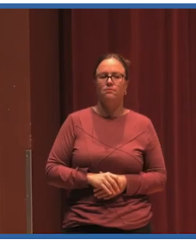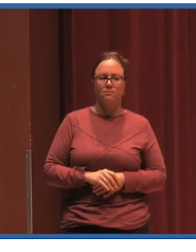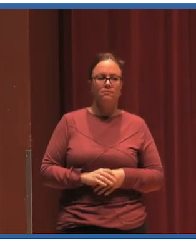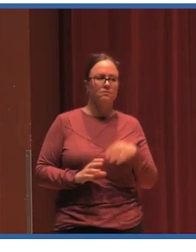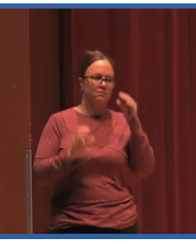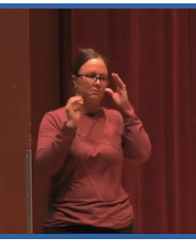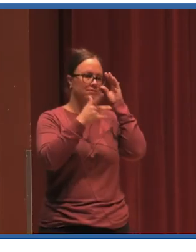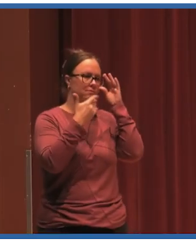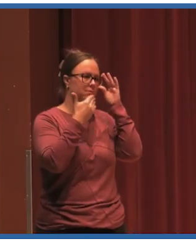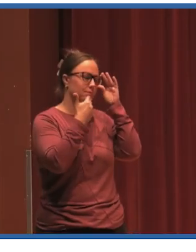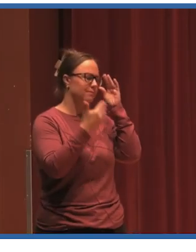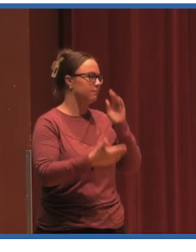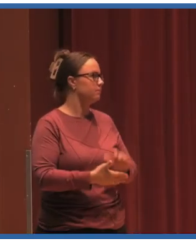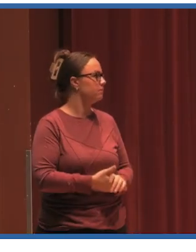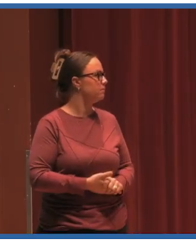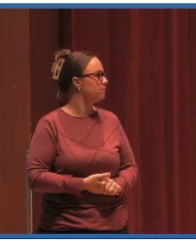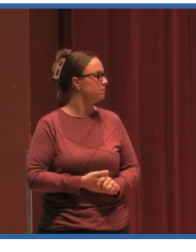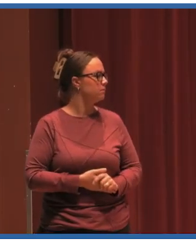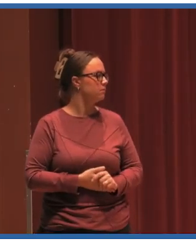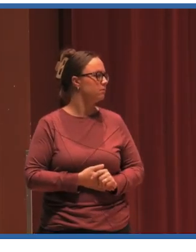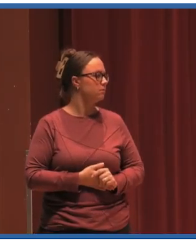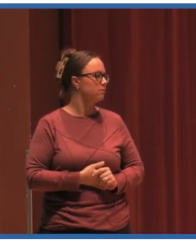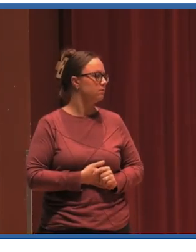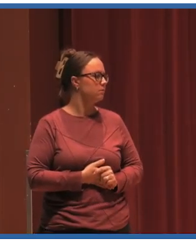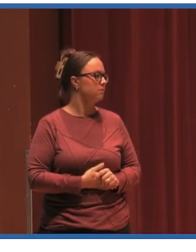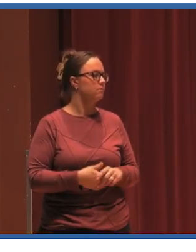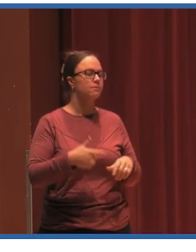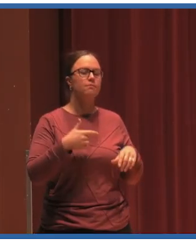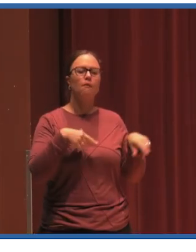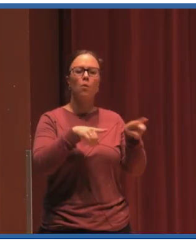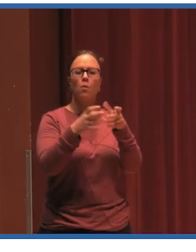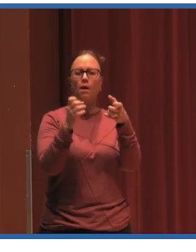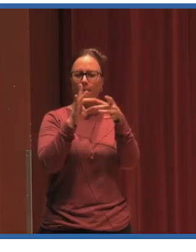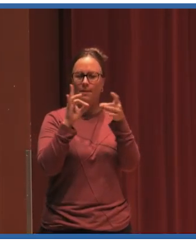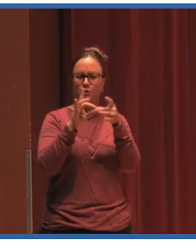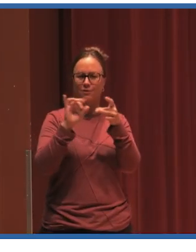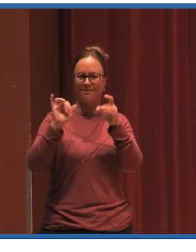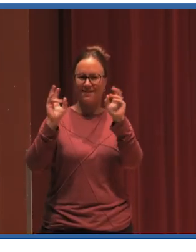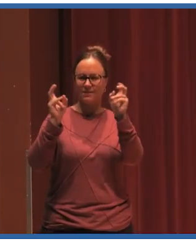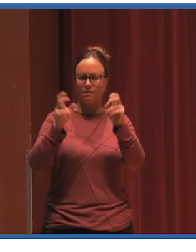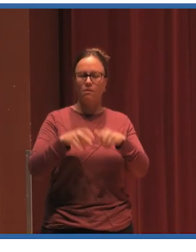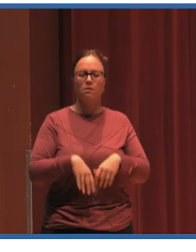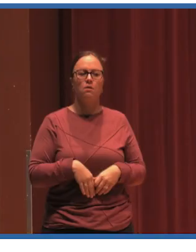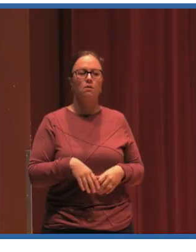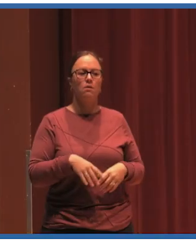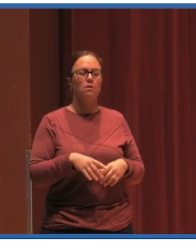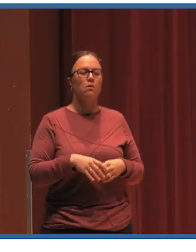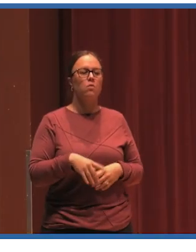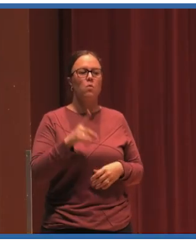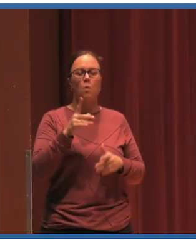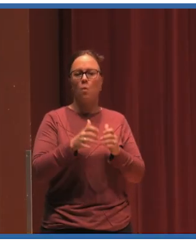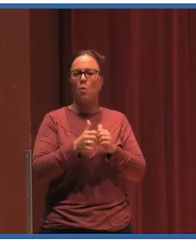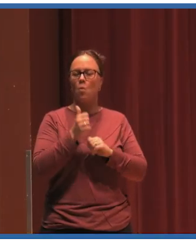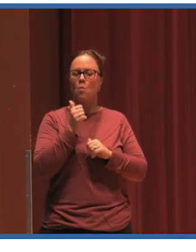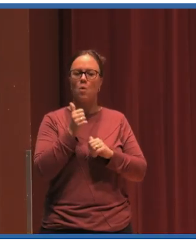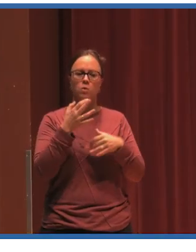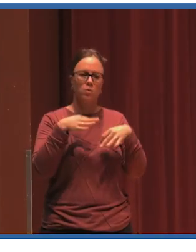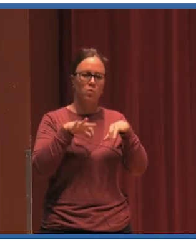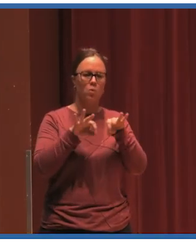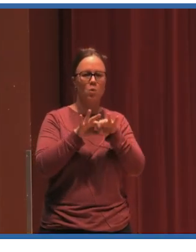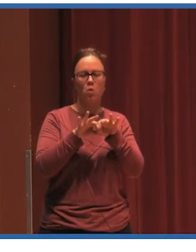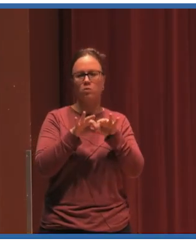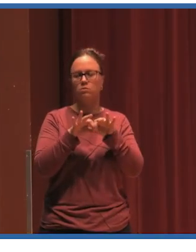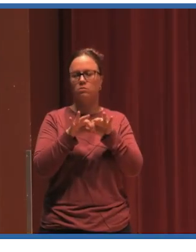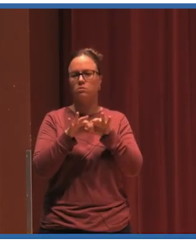Wonderful, thank you. I do also want to make a note on that topic that one of the most valuable sources of data we had related